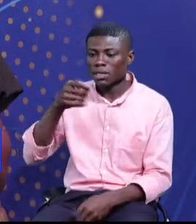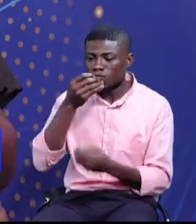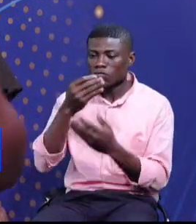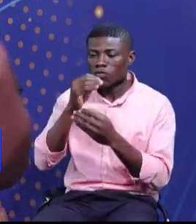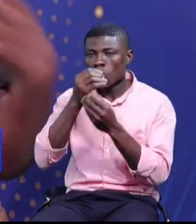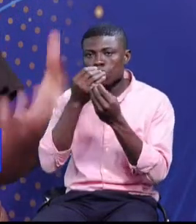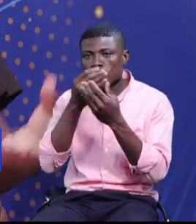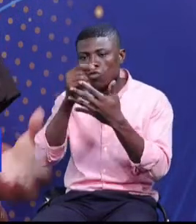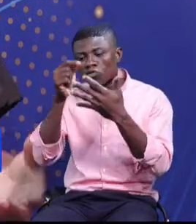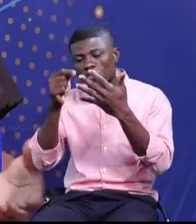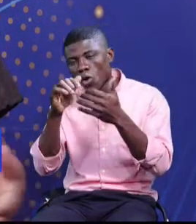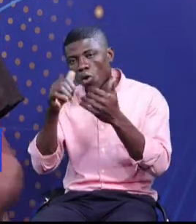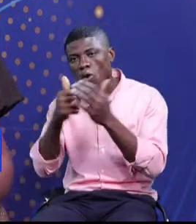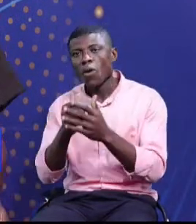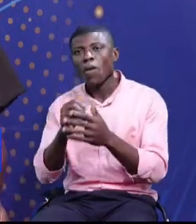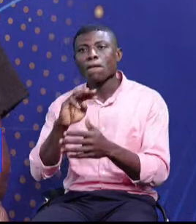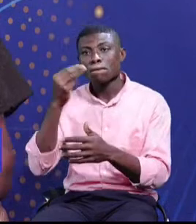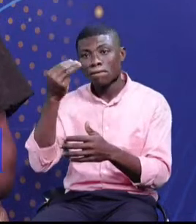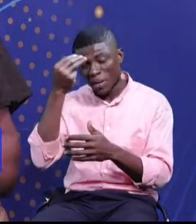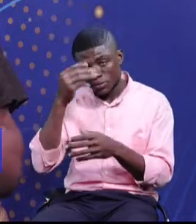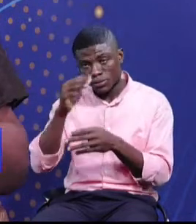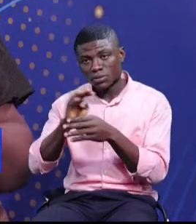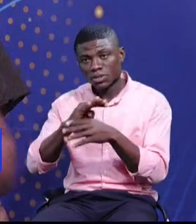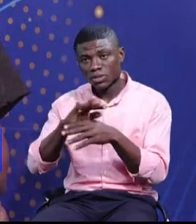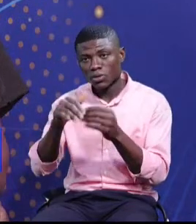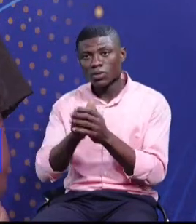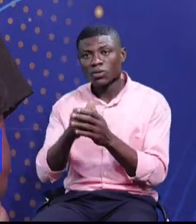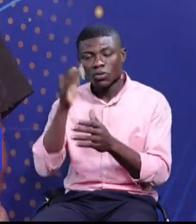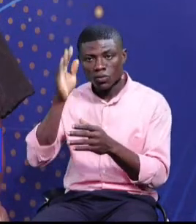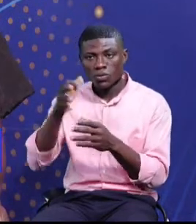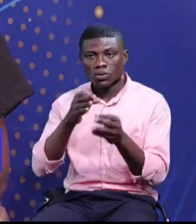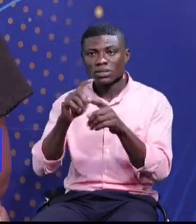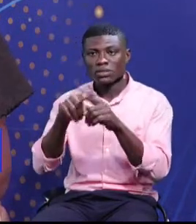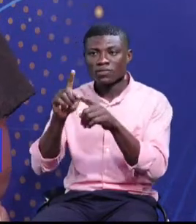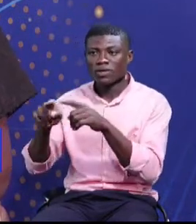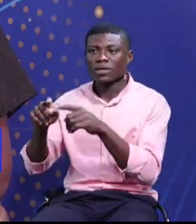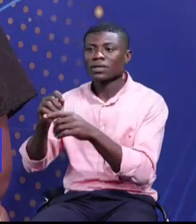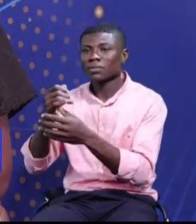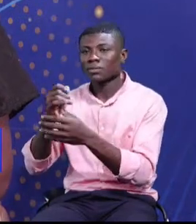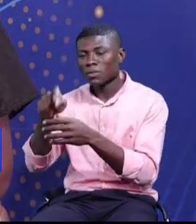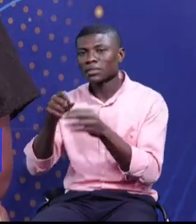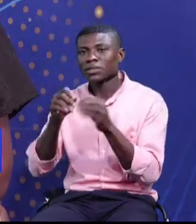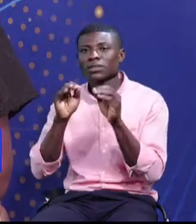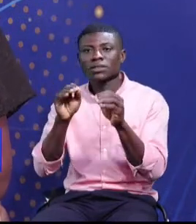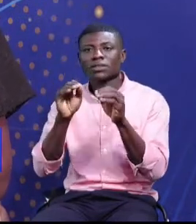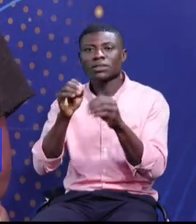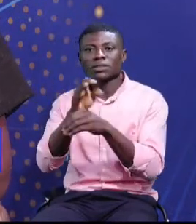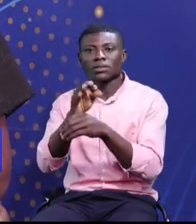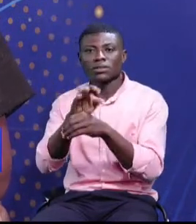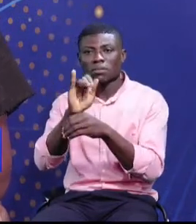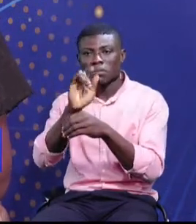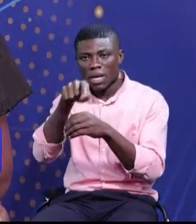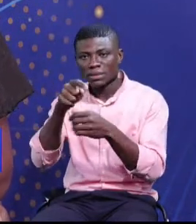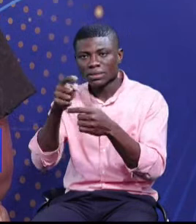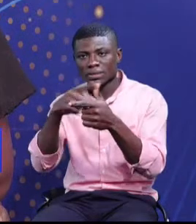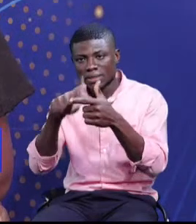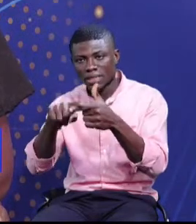that, or maybe the Ministry of Trade will be able to do it. So there's different entities that should be able to advise you that, okay, this is where you go